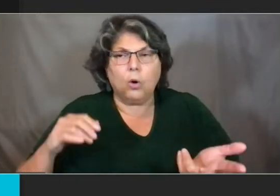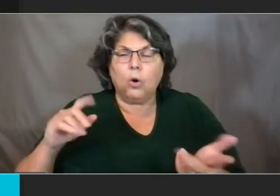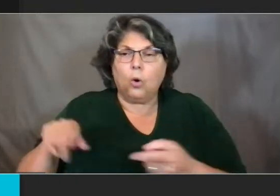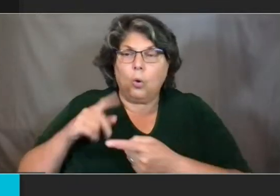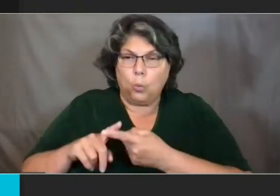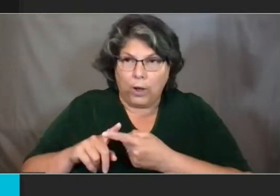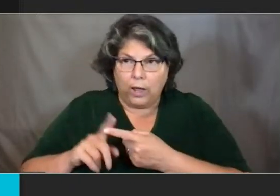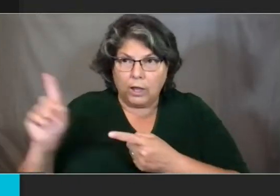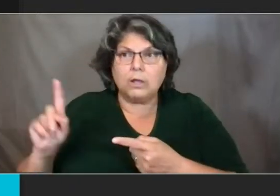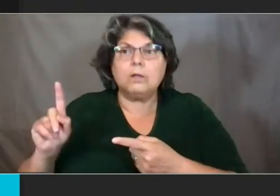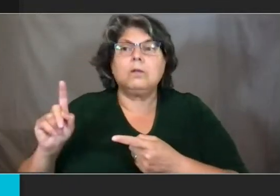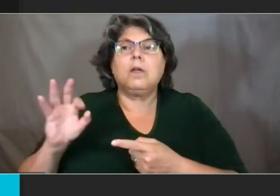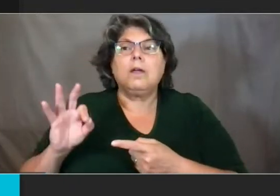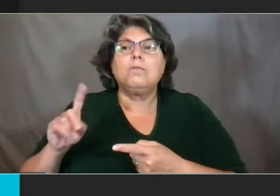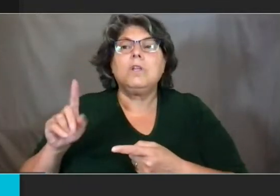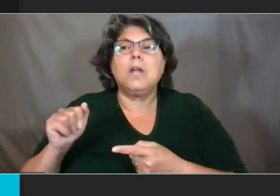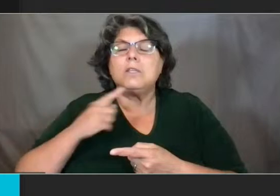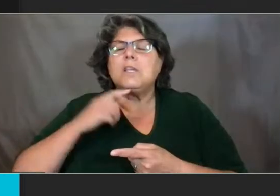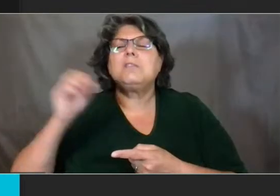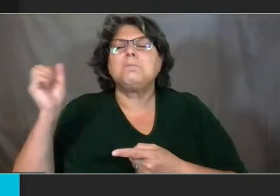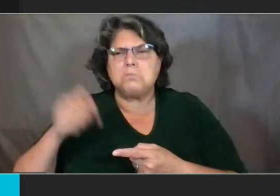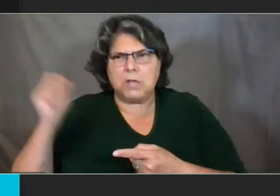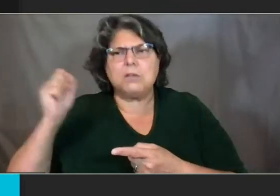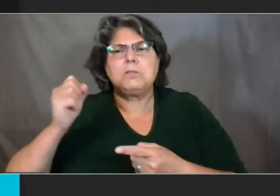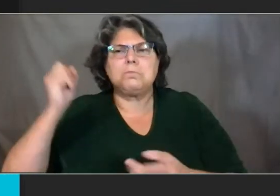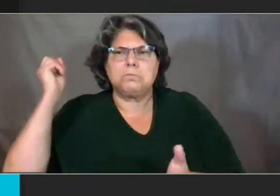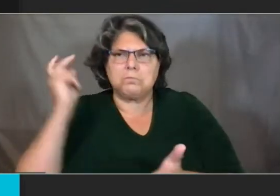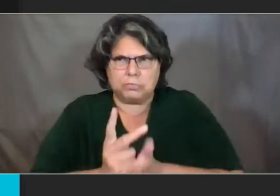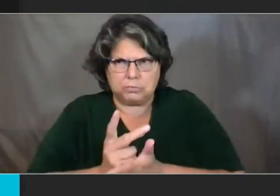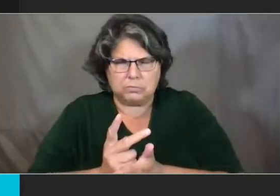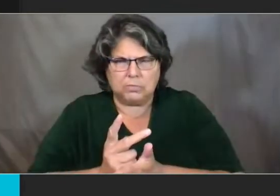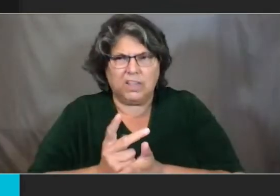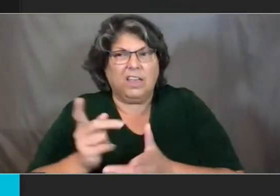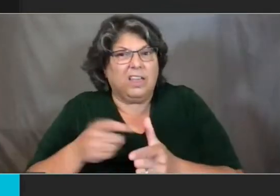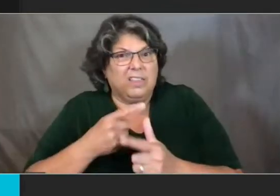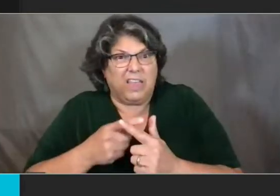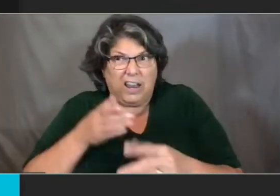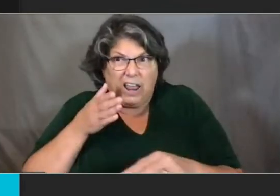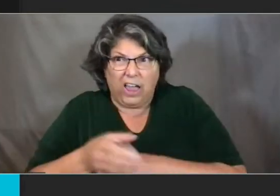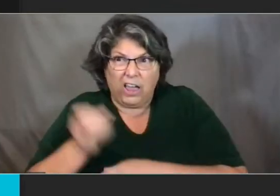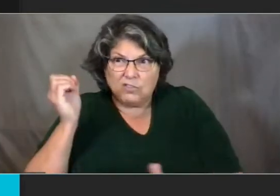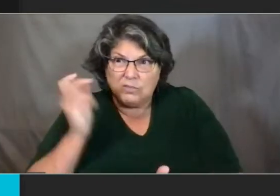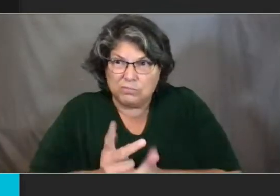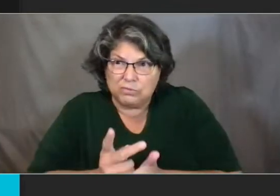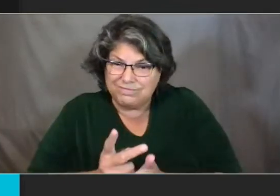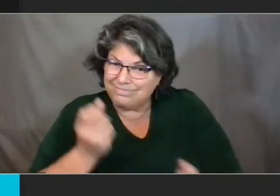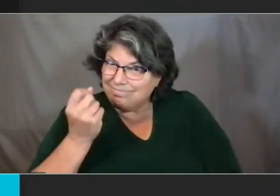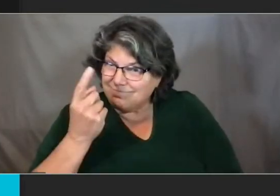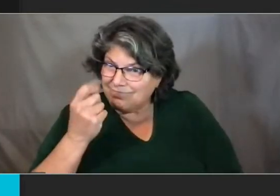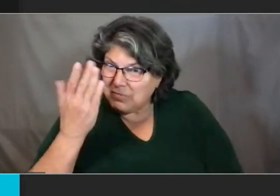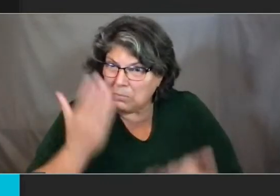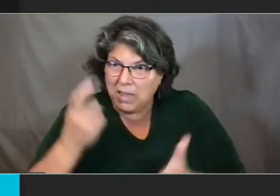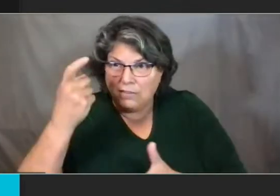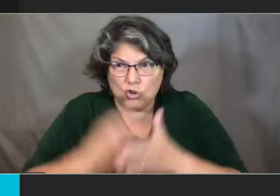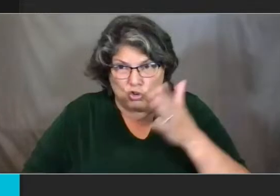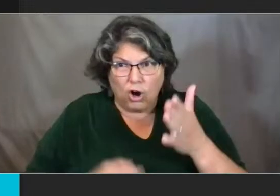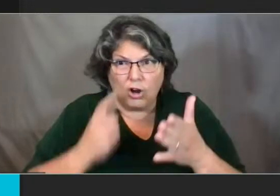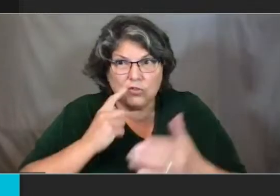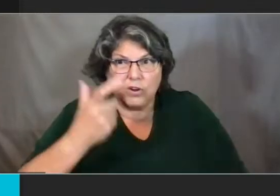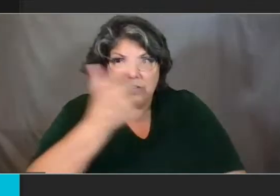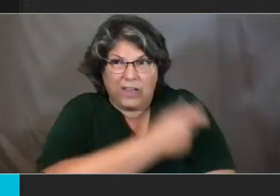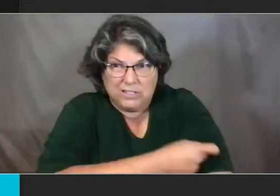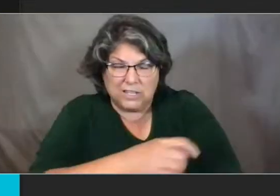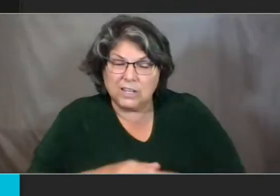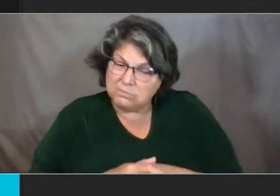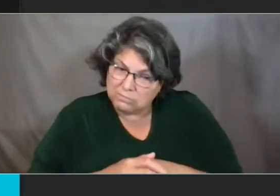fee related to these vaccines. At this time, they're free. And I want to say that to the people that are aware that they're partially